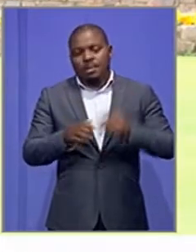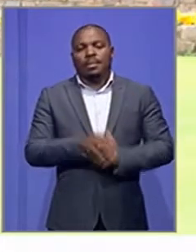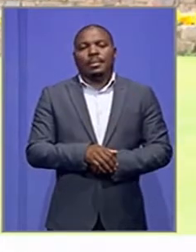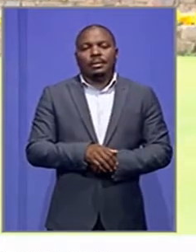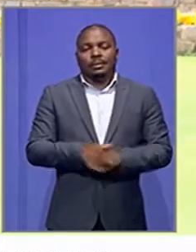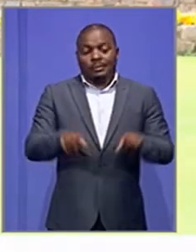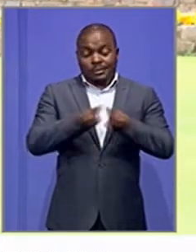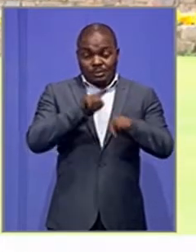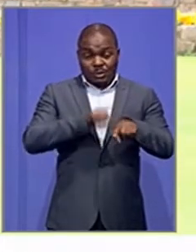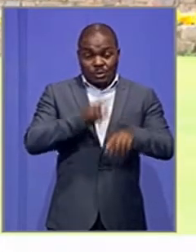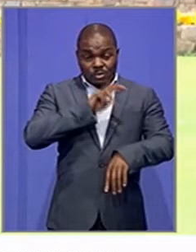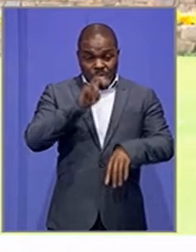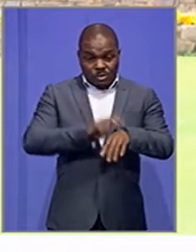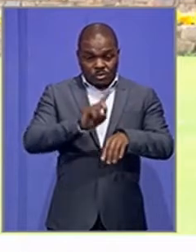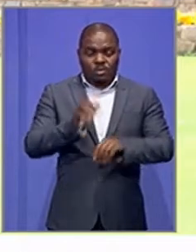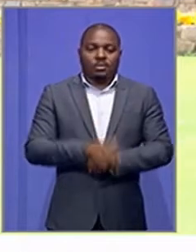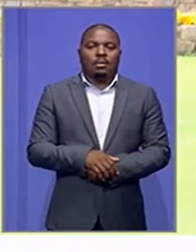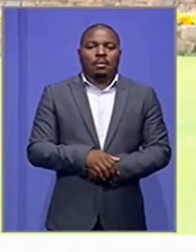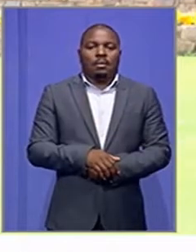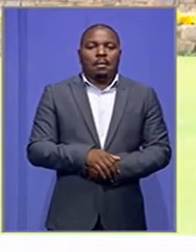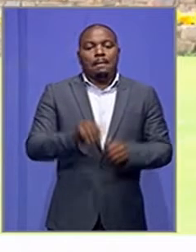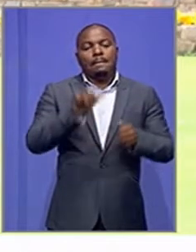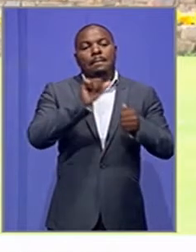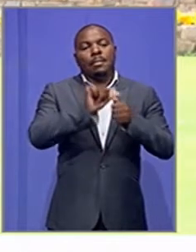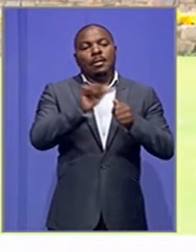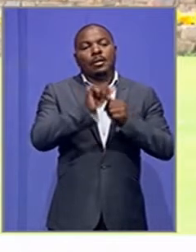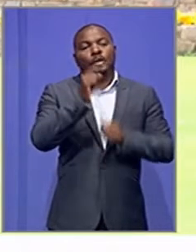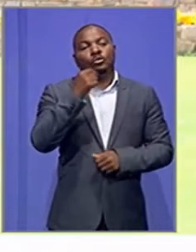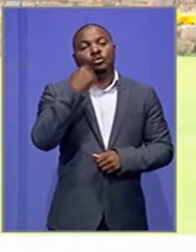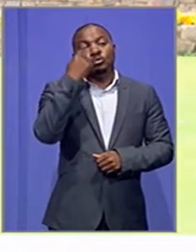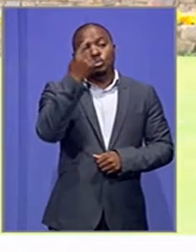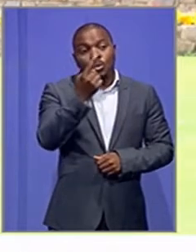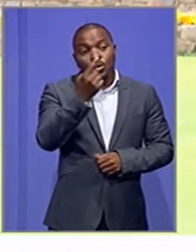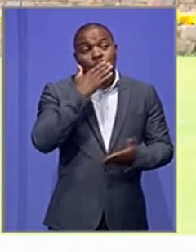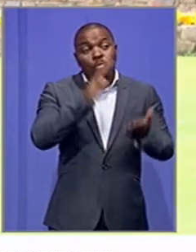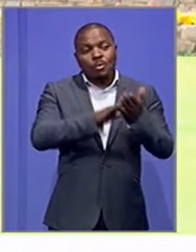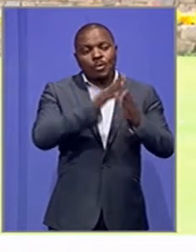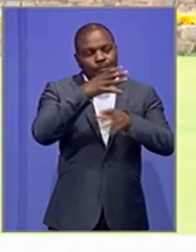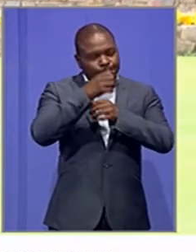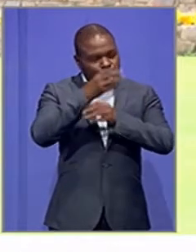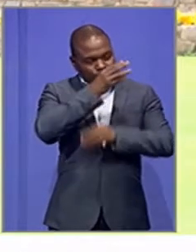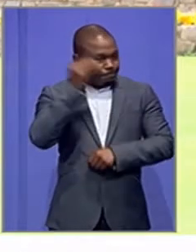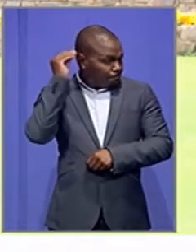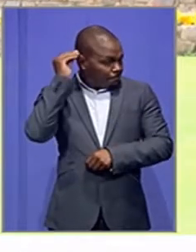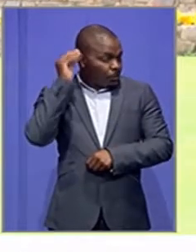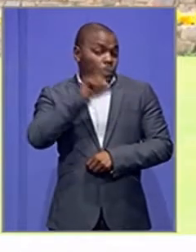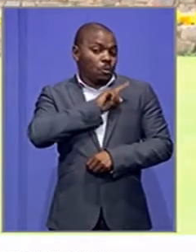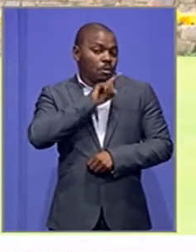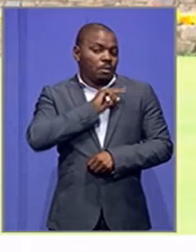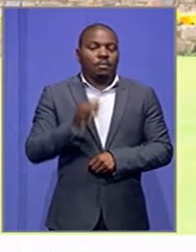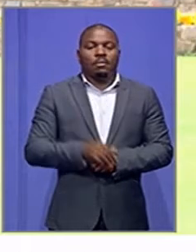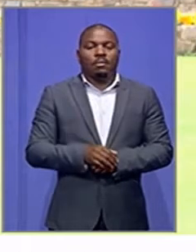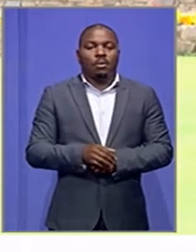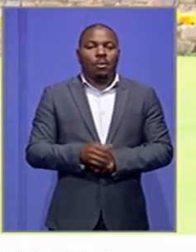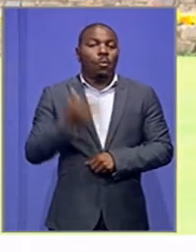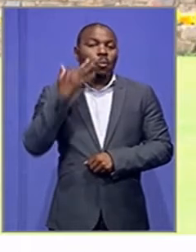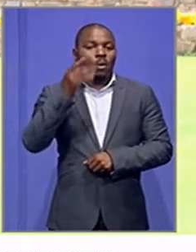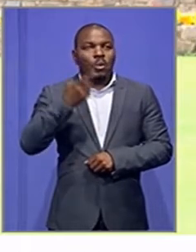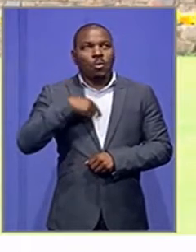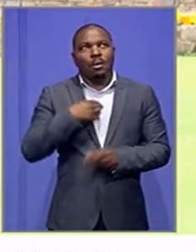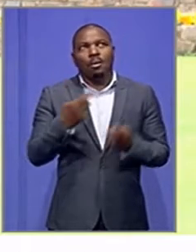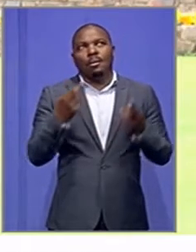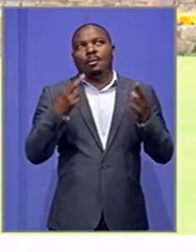hold on to the promise of a better tomorrow. For when we keep hope alive, we see